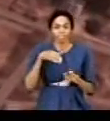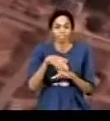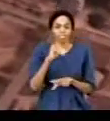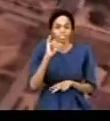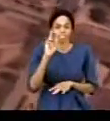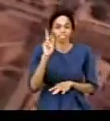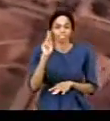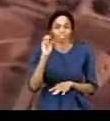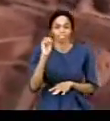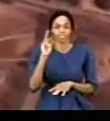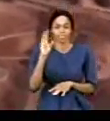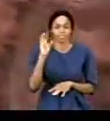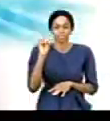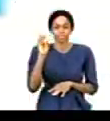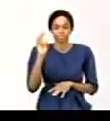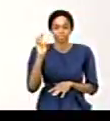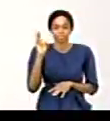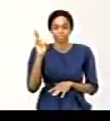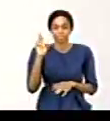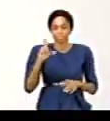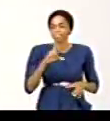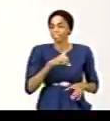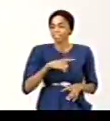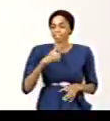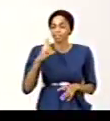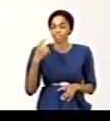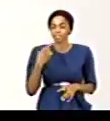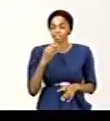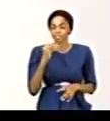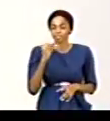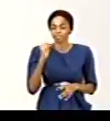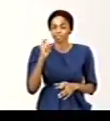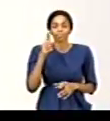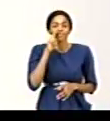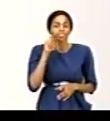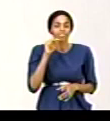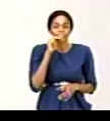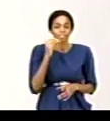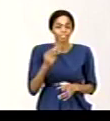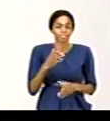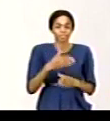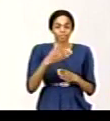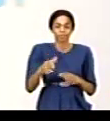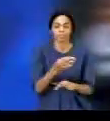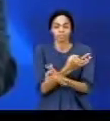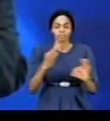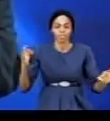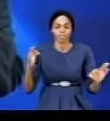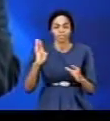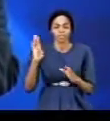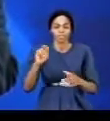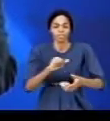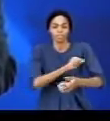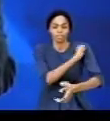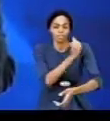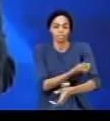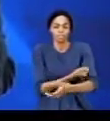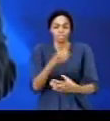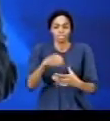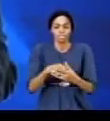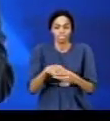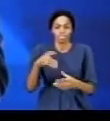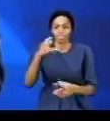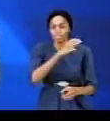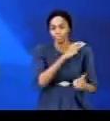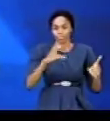State, Nigeria. Poised to reveal total emancipation by the authority of Christ. The inspirational and international evangelist, Pastor Dr. W.F.